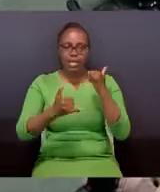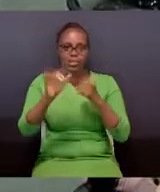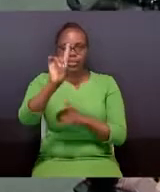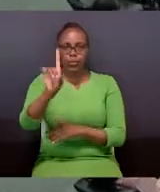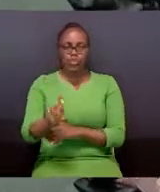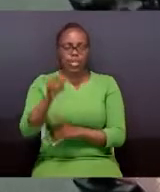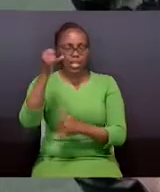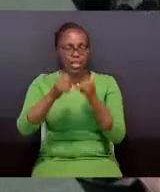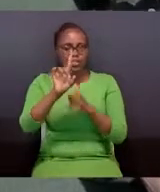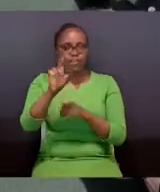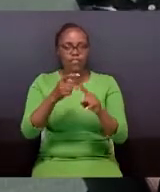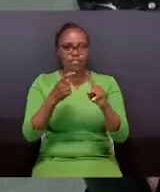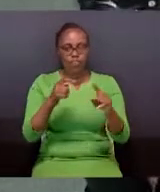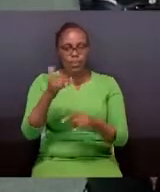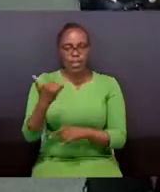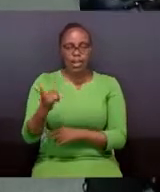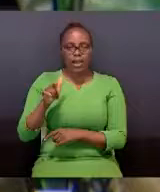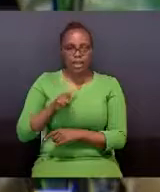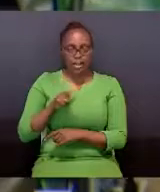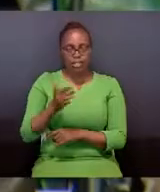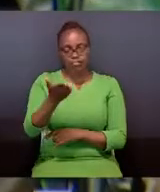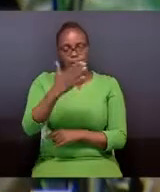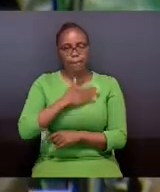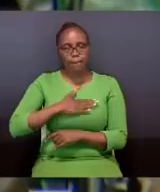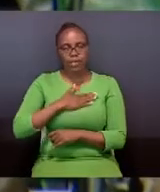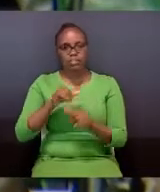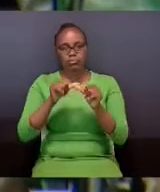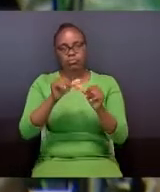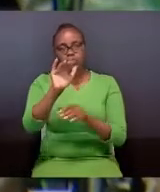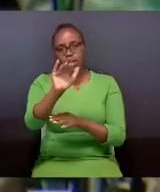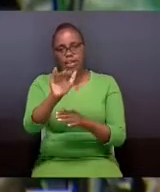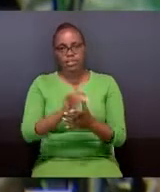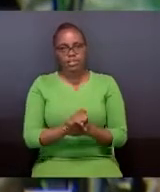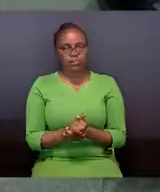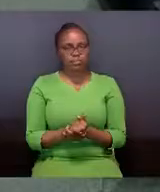question from the young lady. Please go ahead.